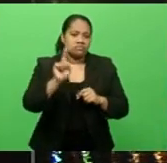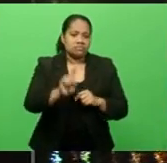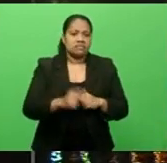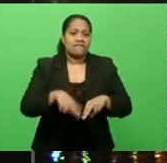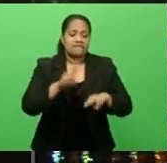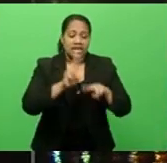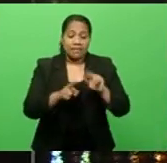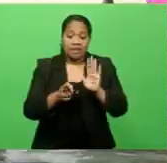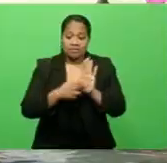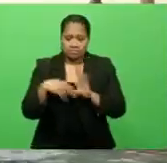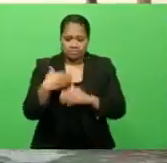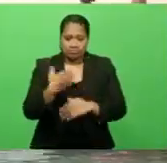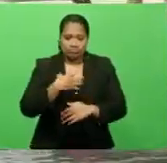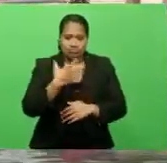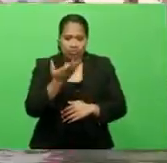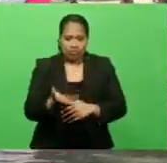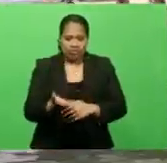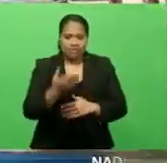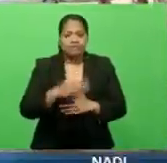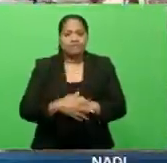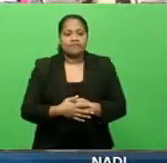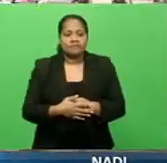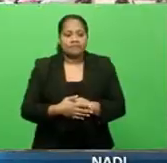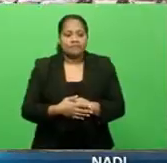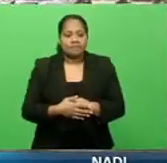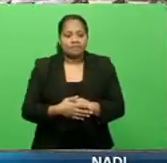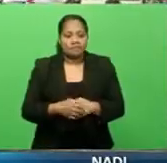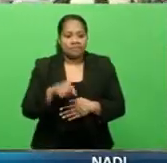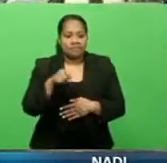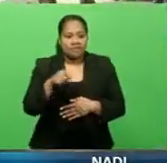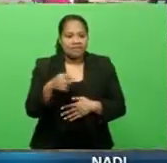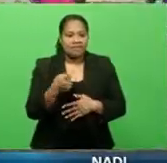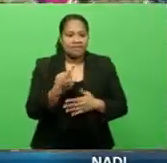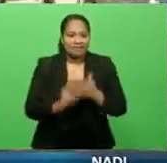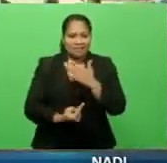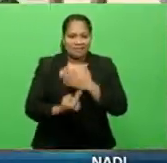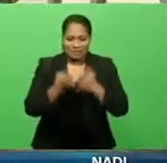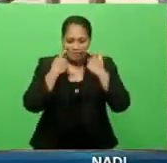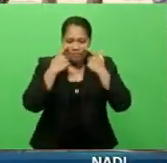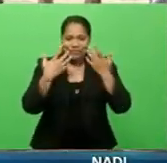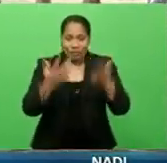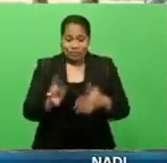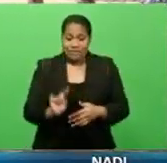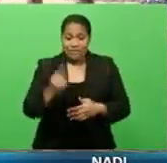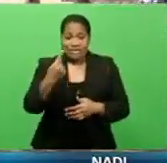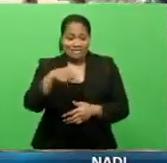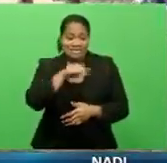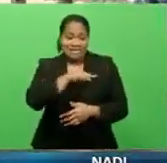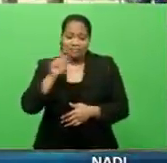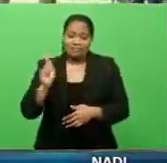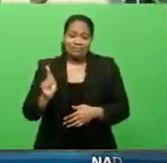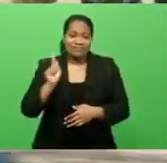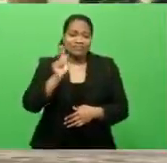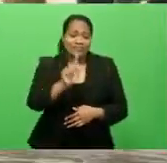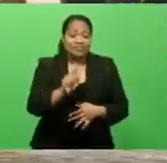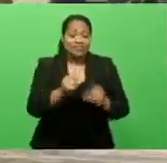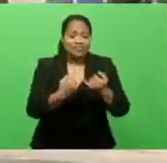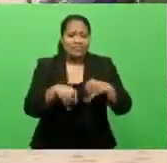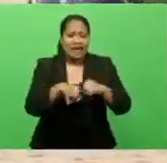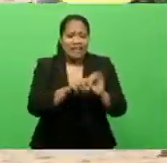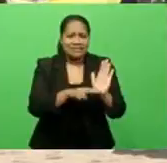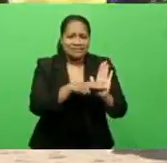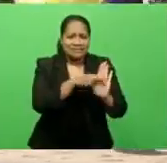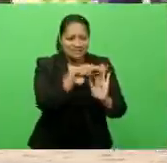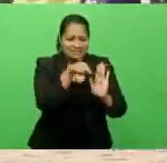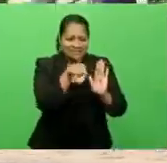more. These were the scenes as the first guests made their way to Castaway Island Resort, indicating they're